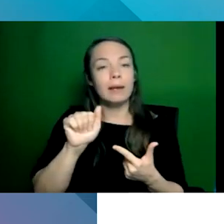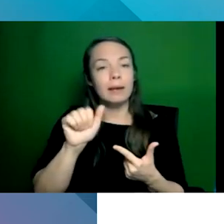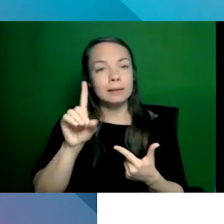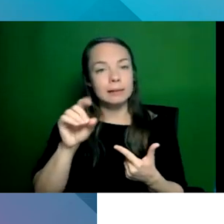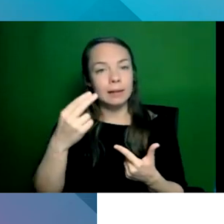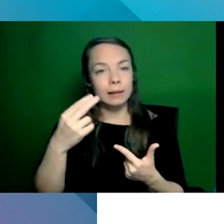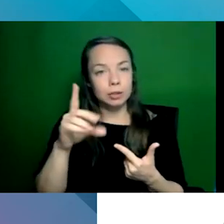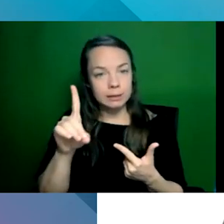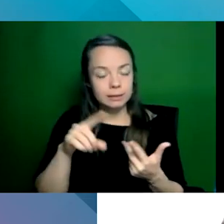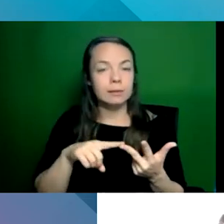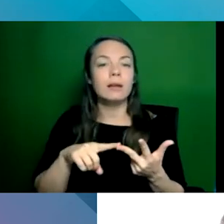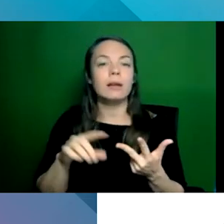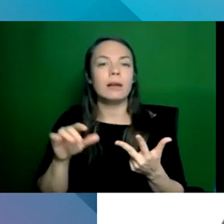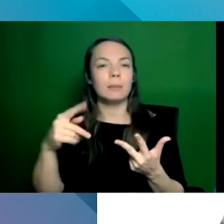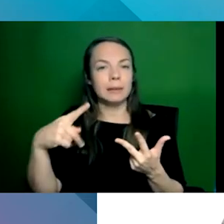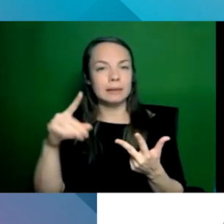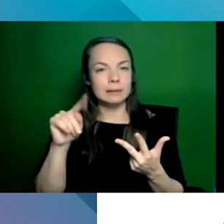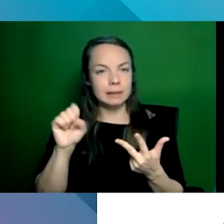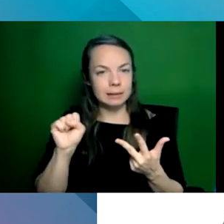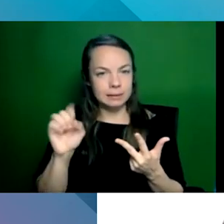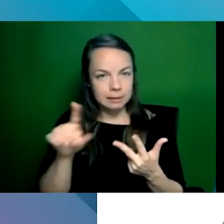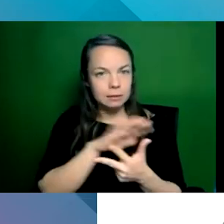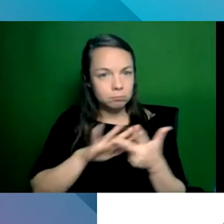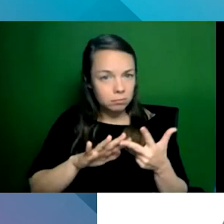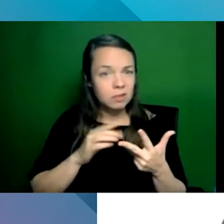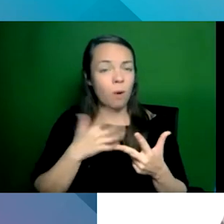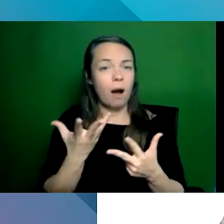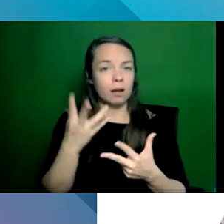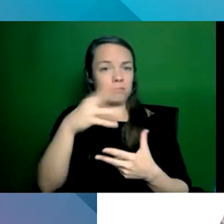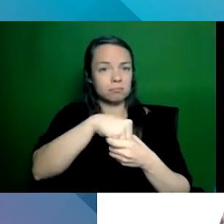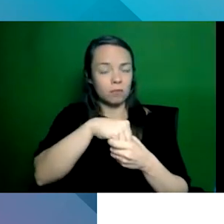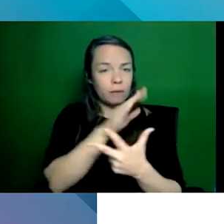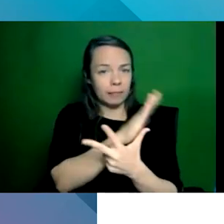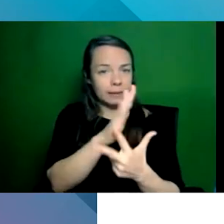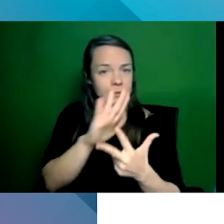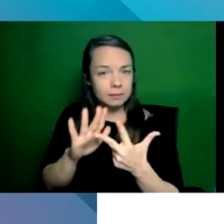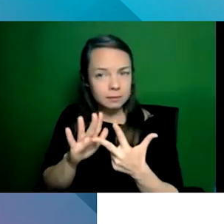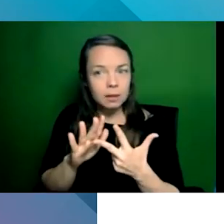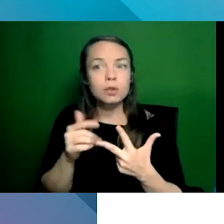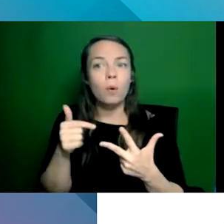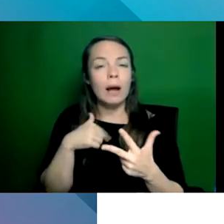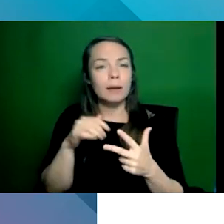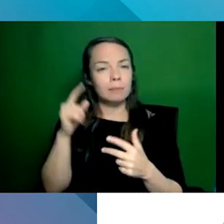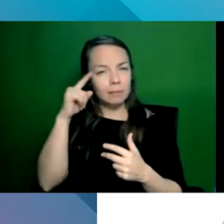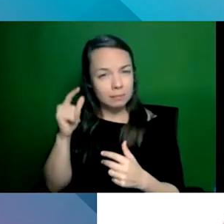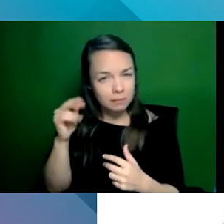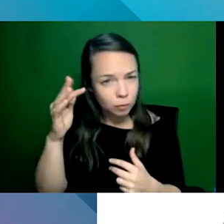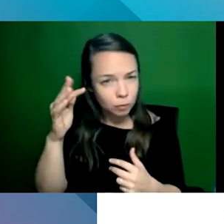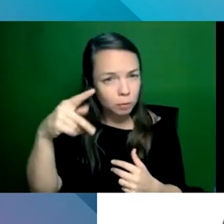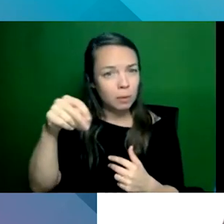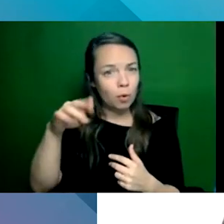systems, right? And so part of restorative justice and being proactive in these things is recognizing that we come into